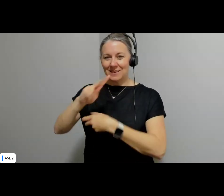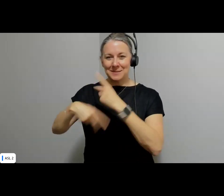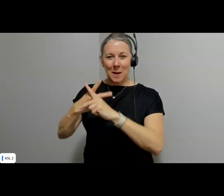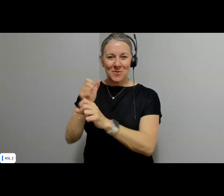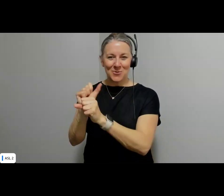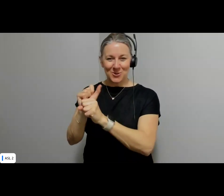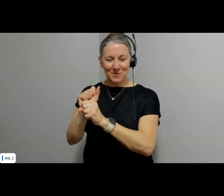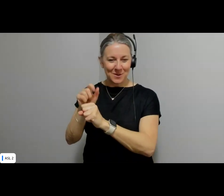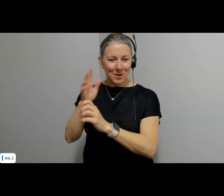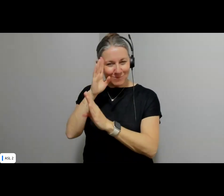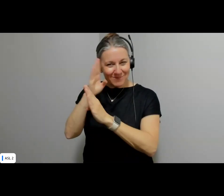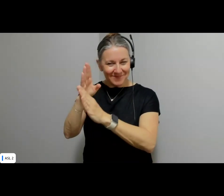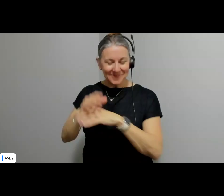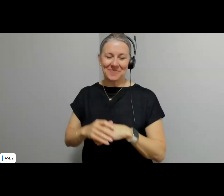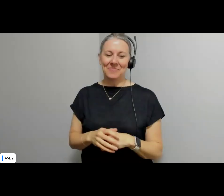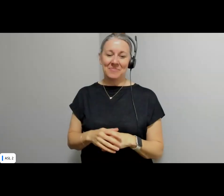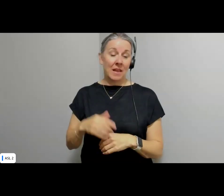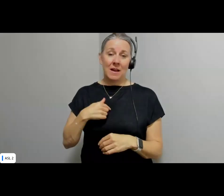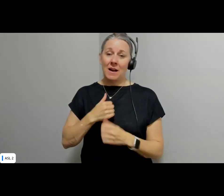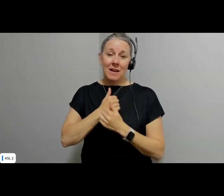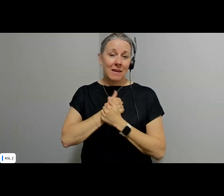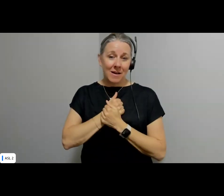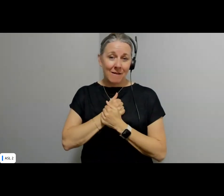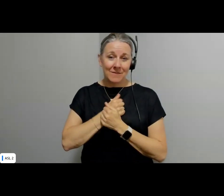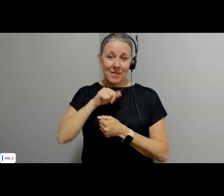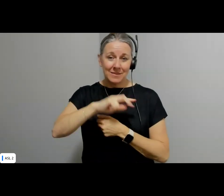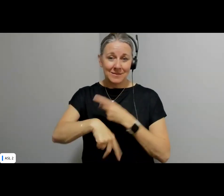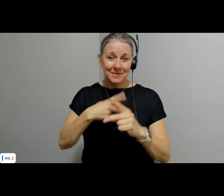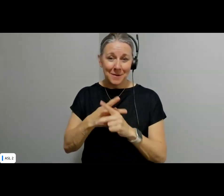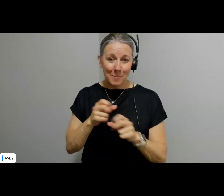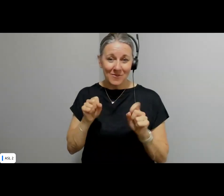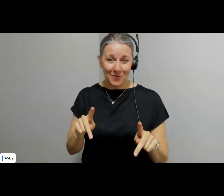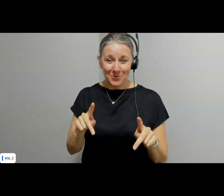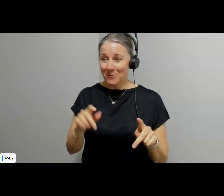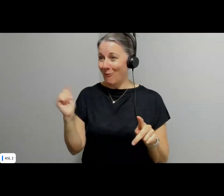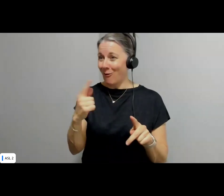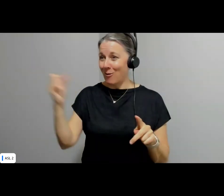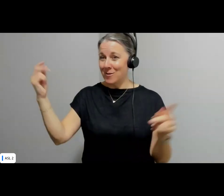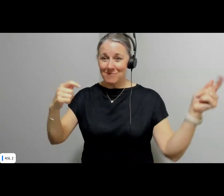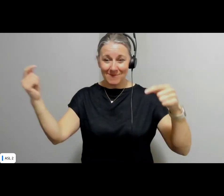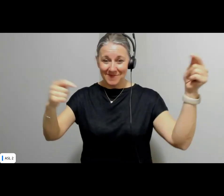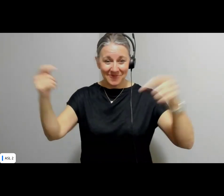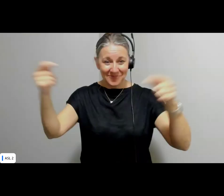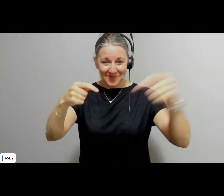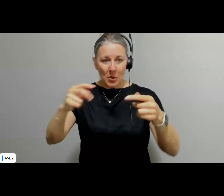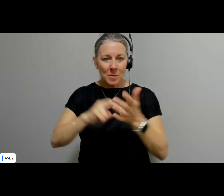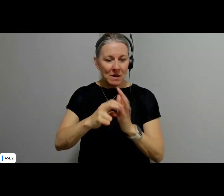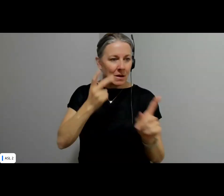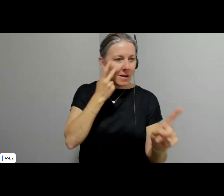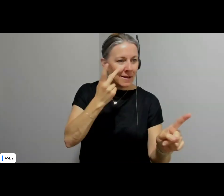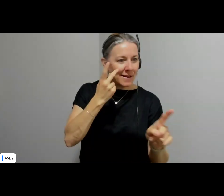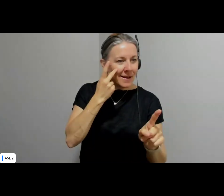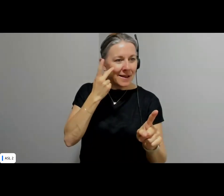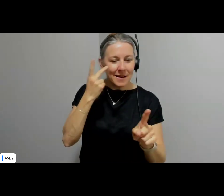I love these opportunities to bring everyone together because we get that cross-pollination that betters all of us